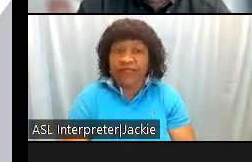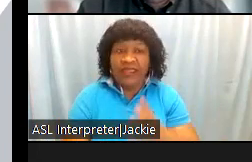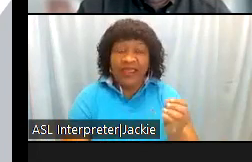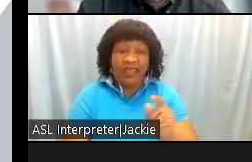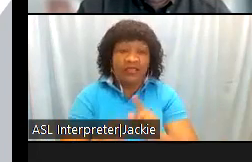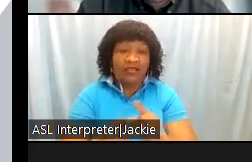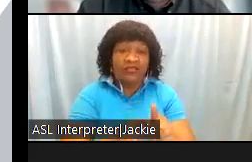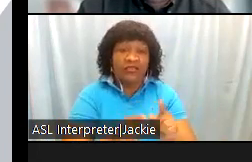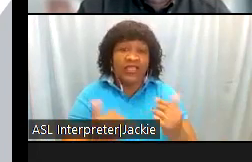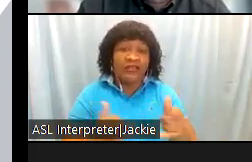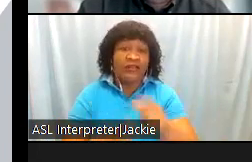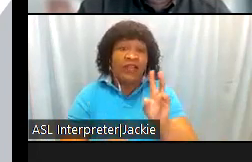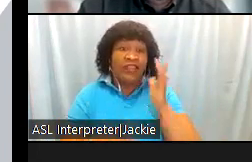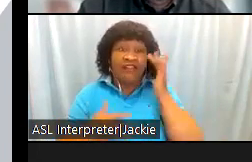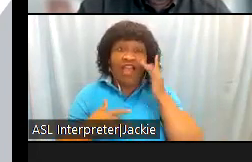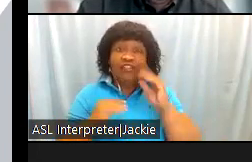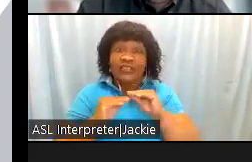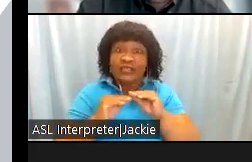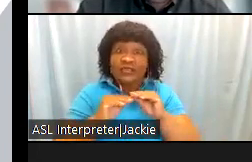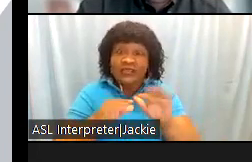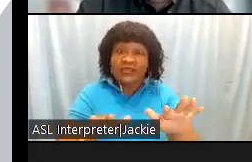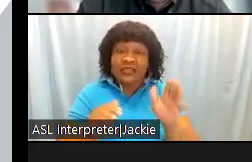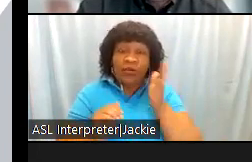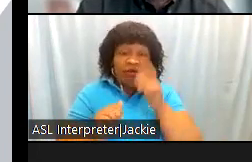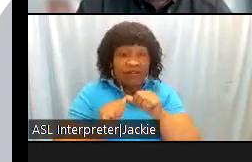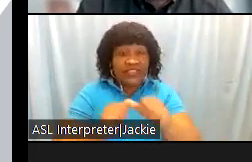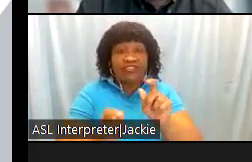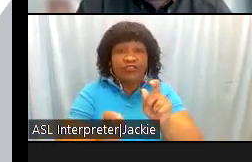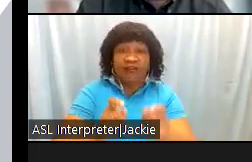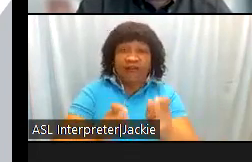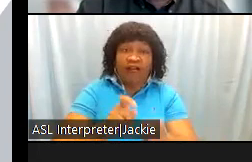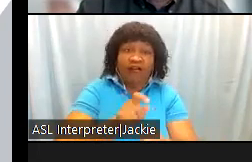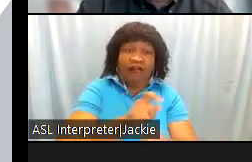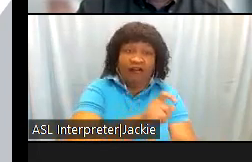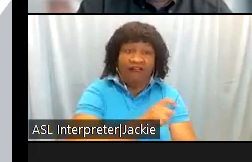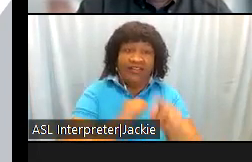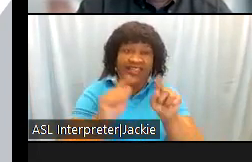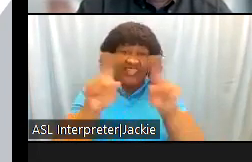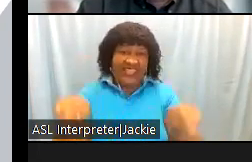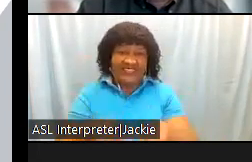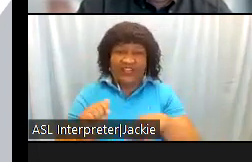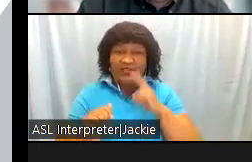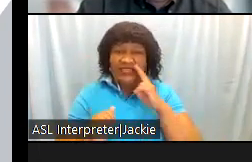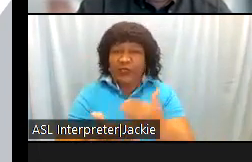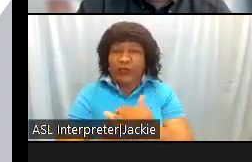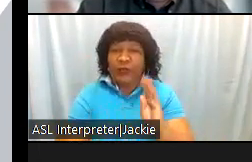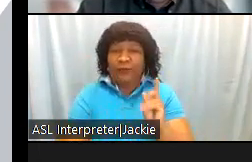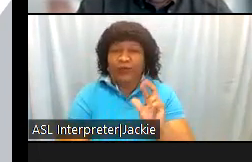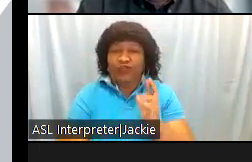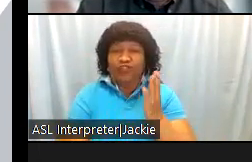the virus will continue to evolve. As I have here on this slide, you can see the new booster